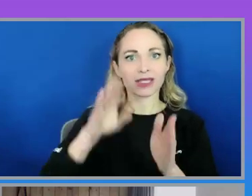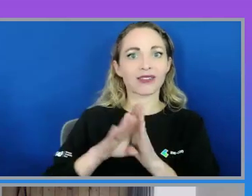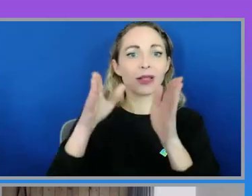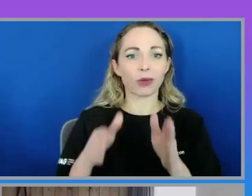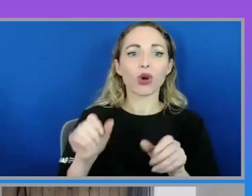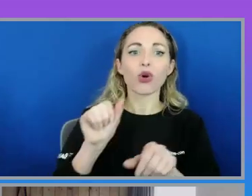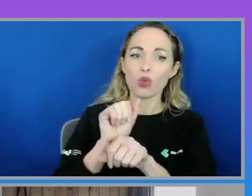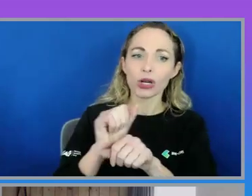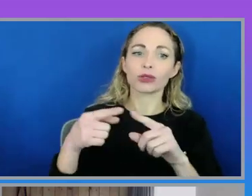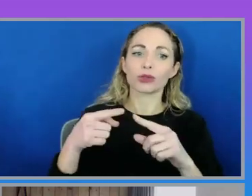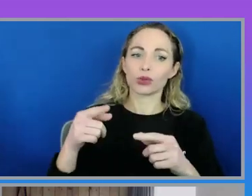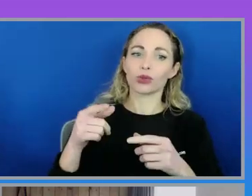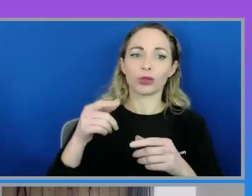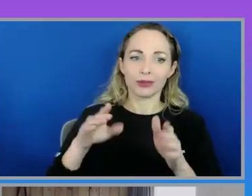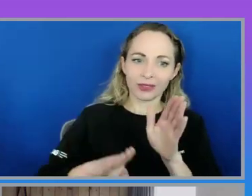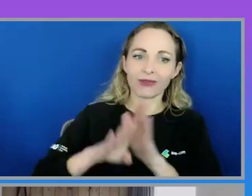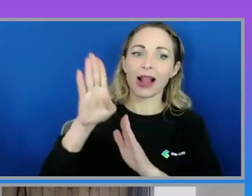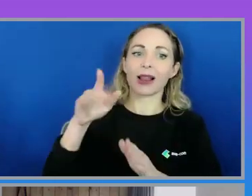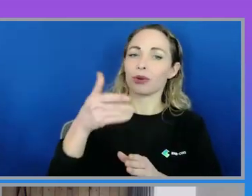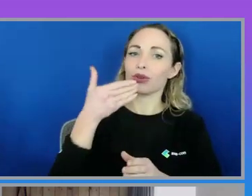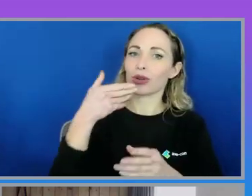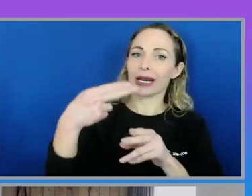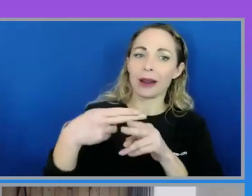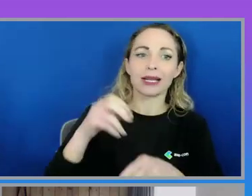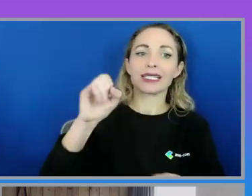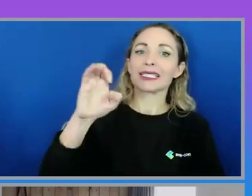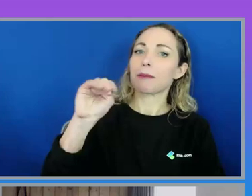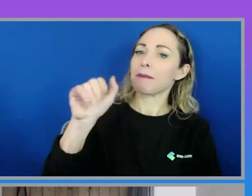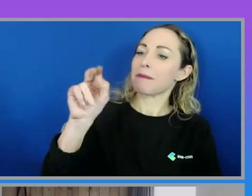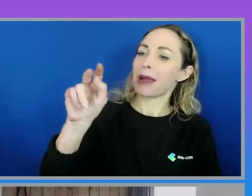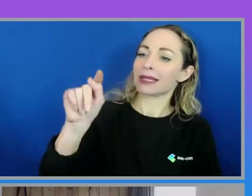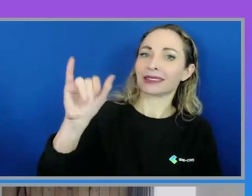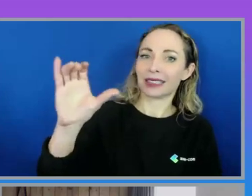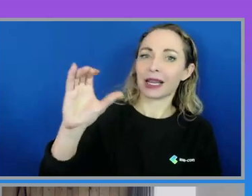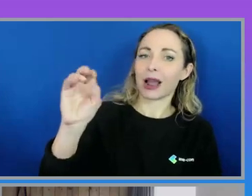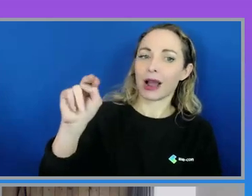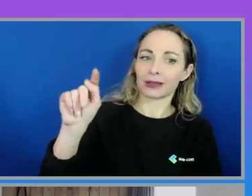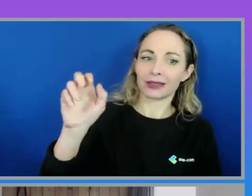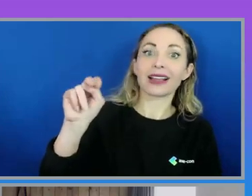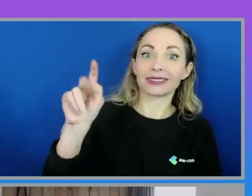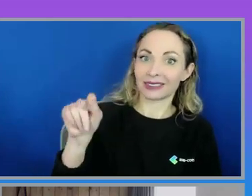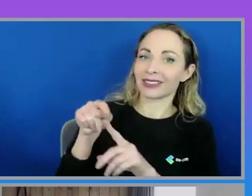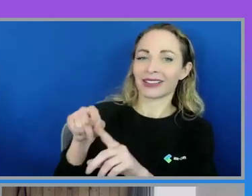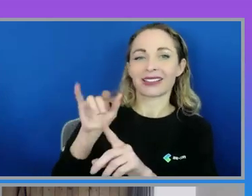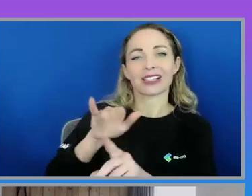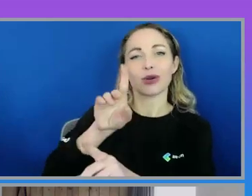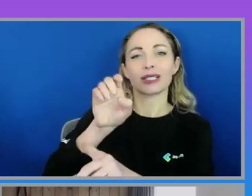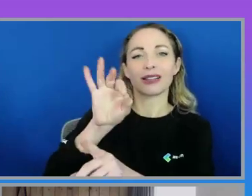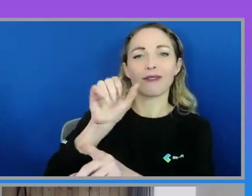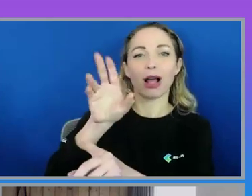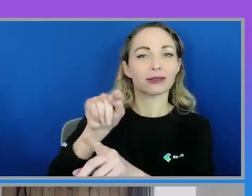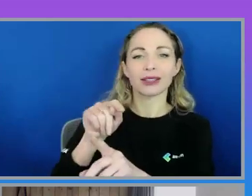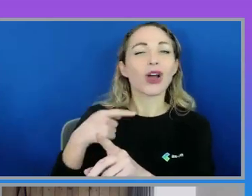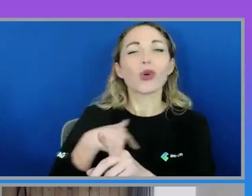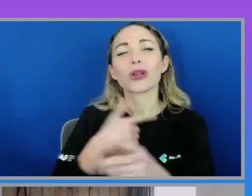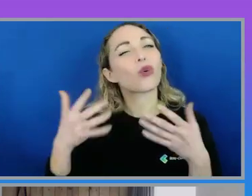Semantic content should be your default go-to. The first rule of ARIA is to not use ARIA if you can help it. So semantic content is really